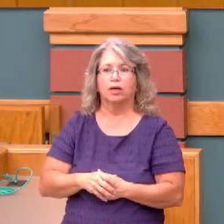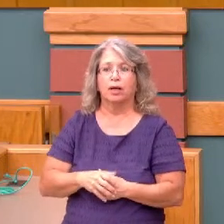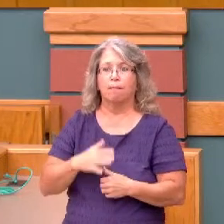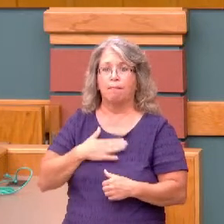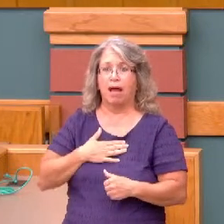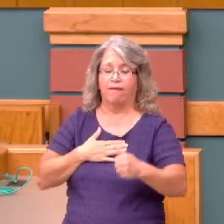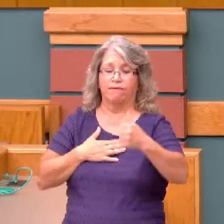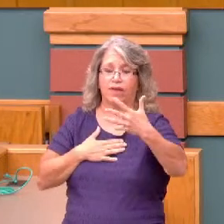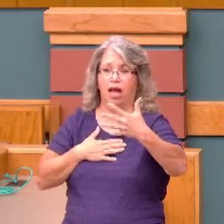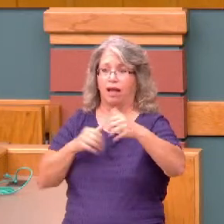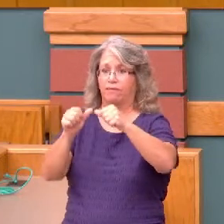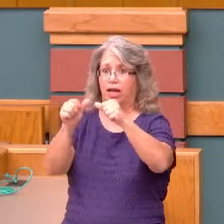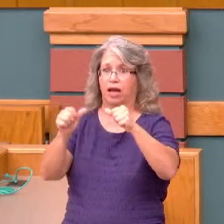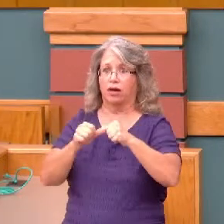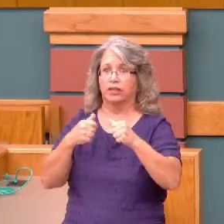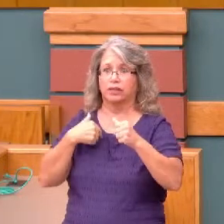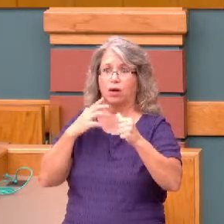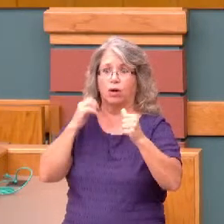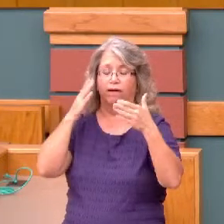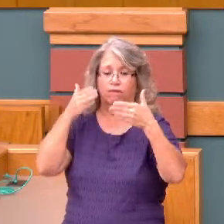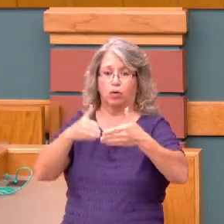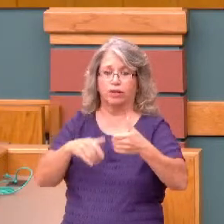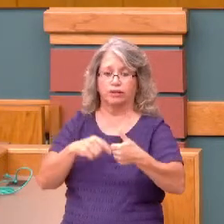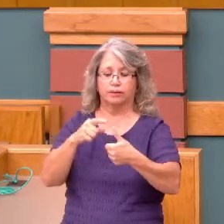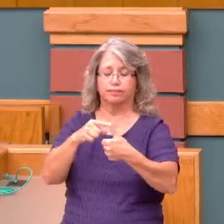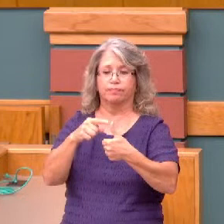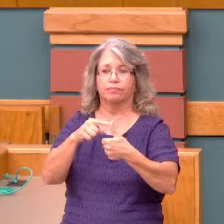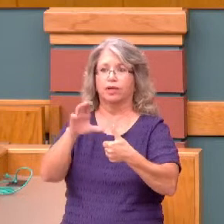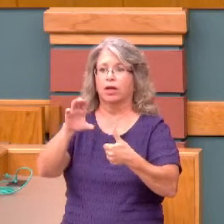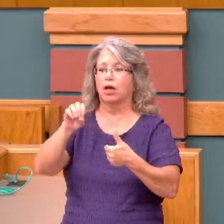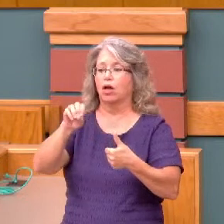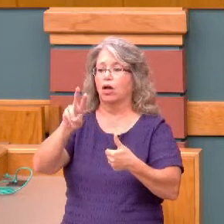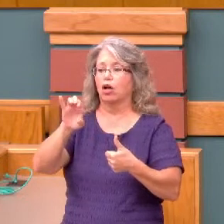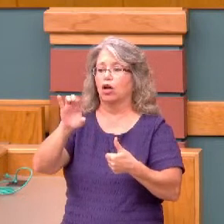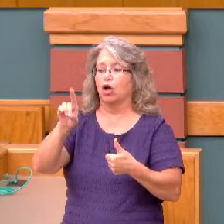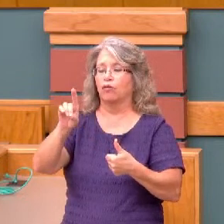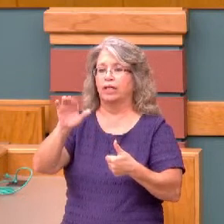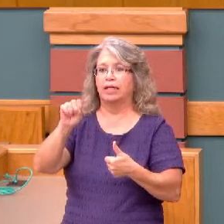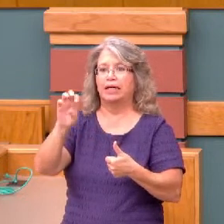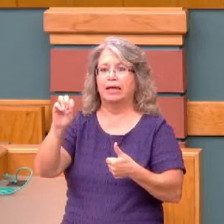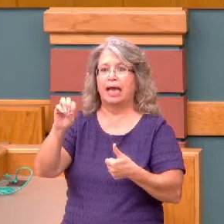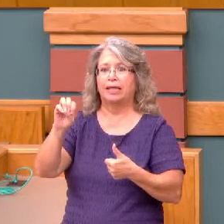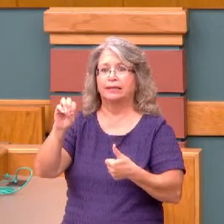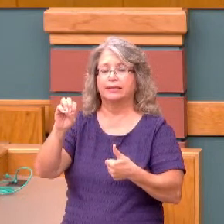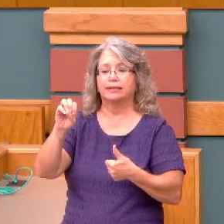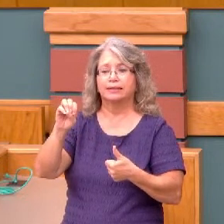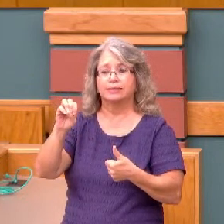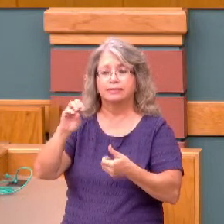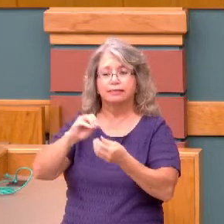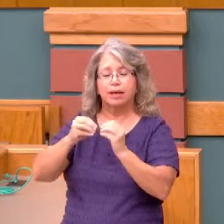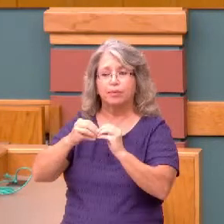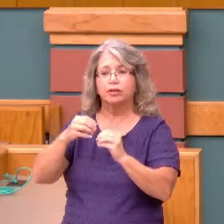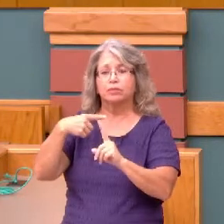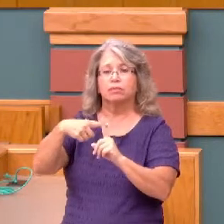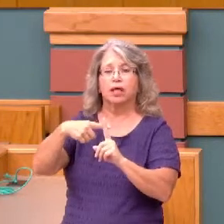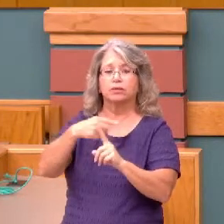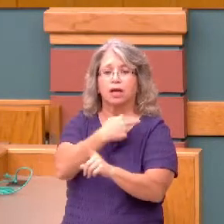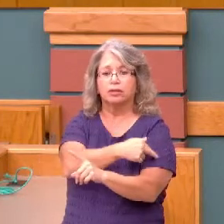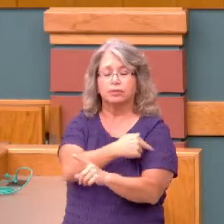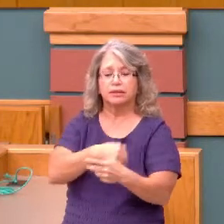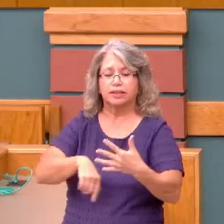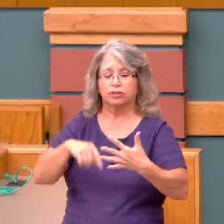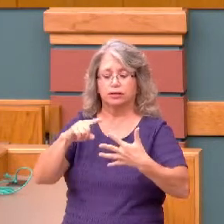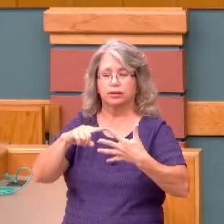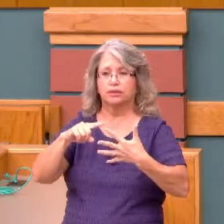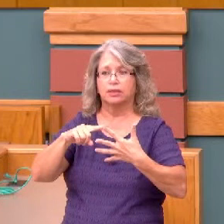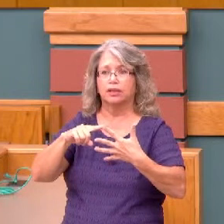to focus on today. The first one is COVID case rate and hospitalizations. The second is the status of requests